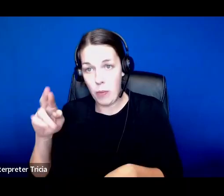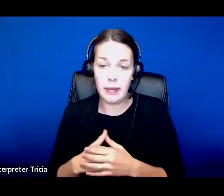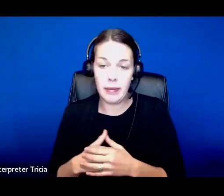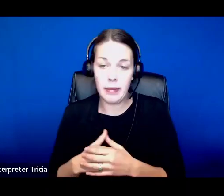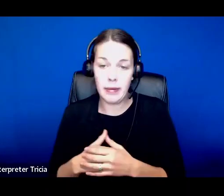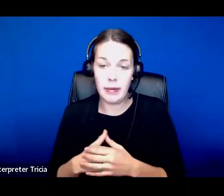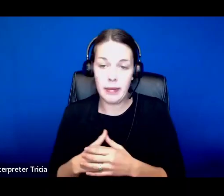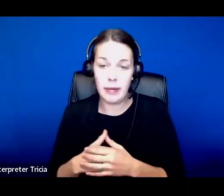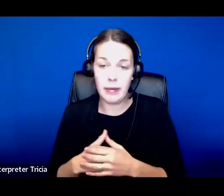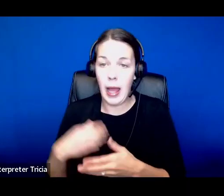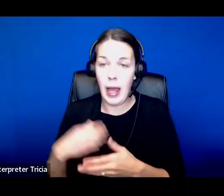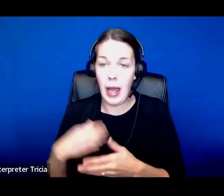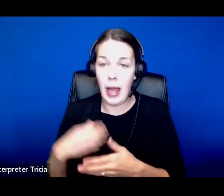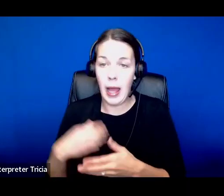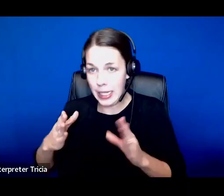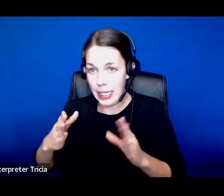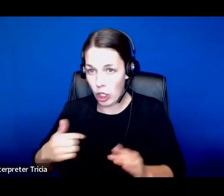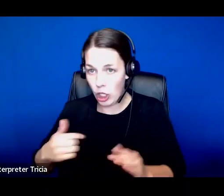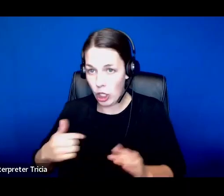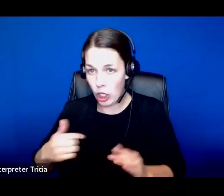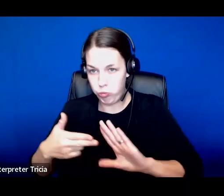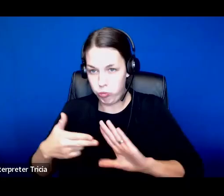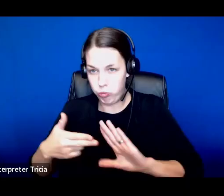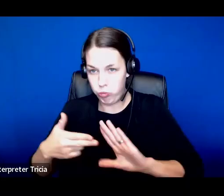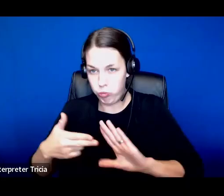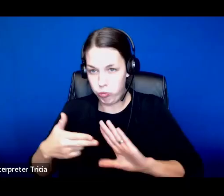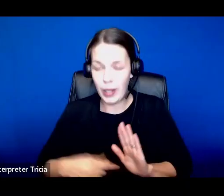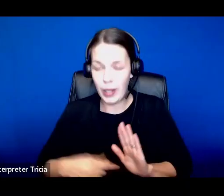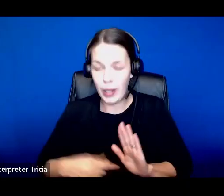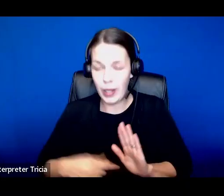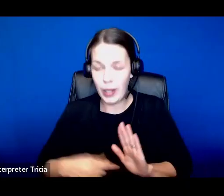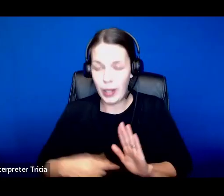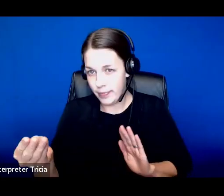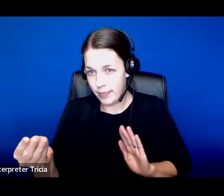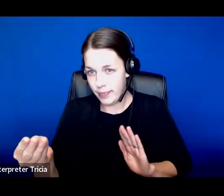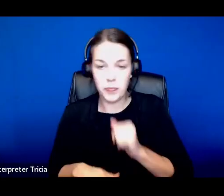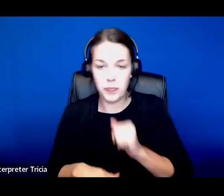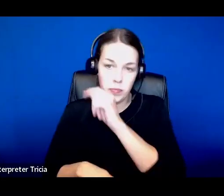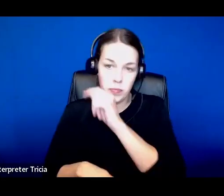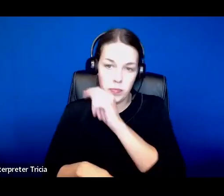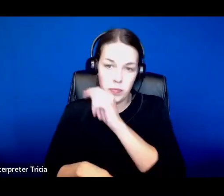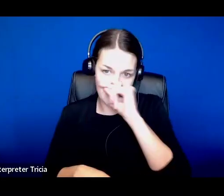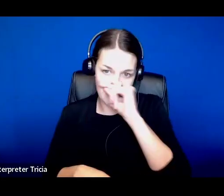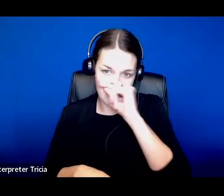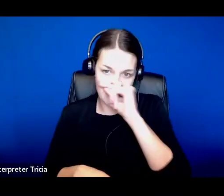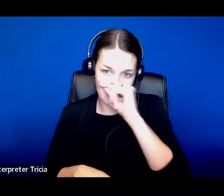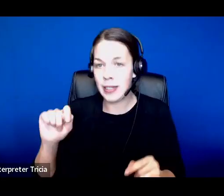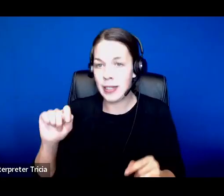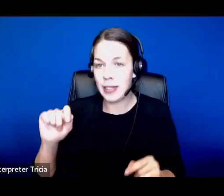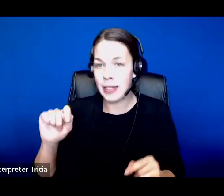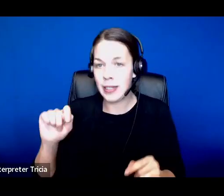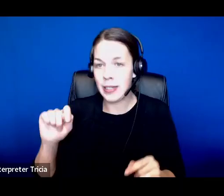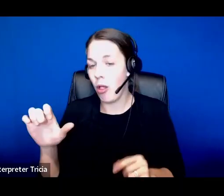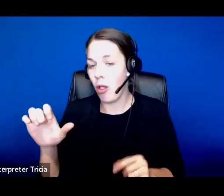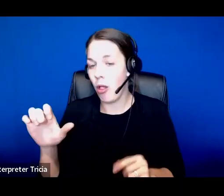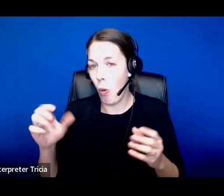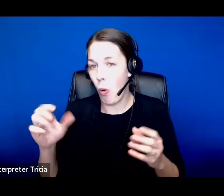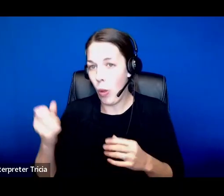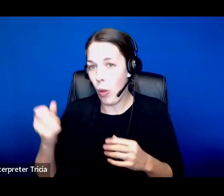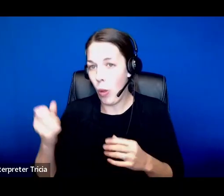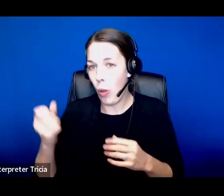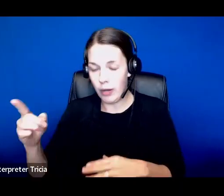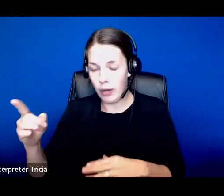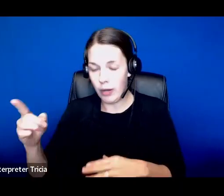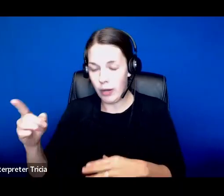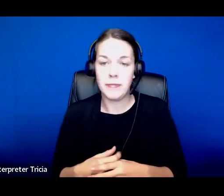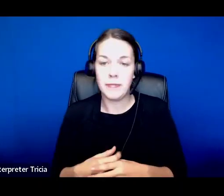I am a successor in interest, and they give it to whoever the title holder is, which is the DMV, and then